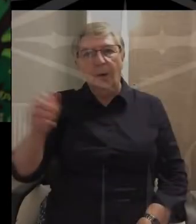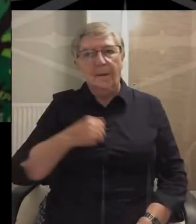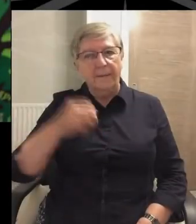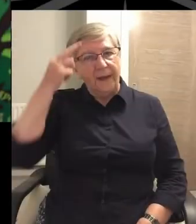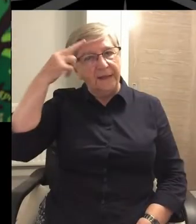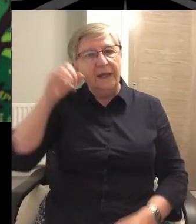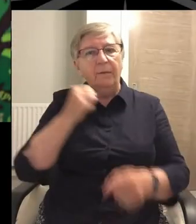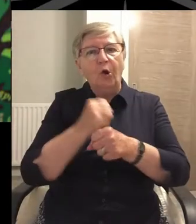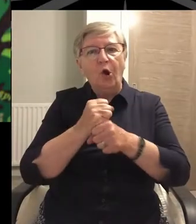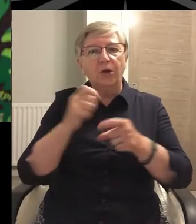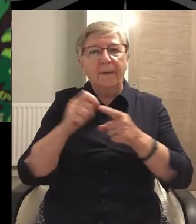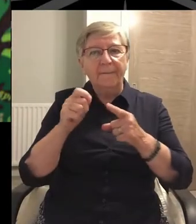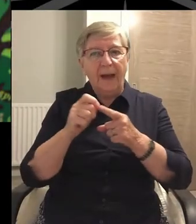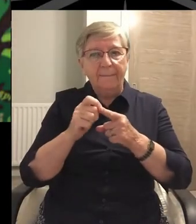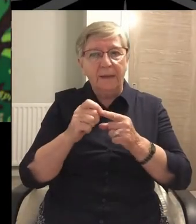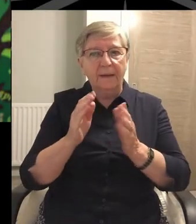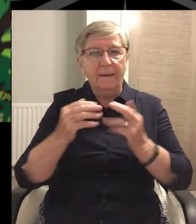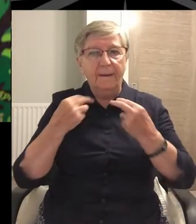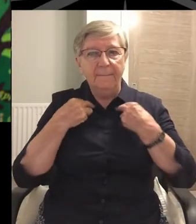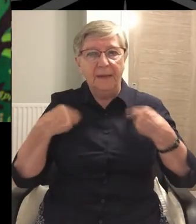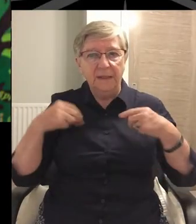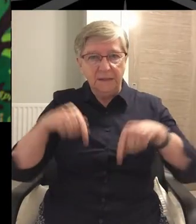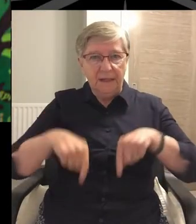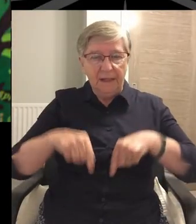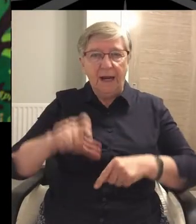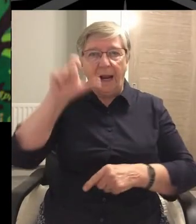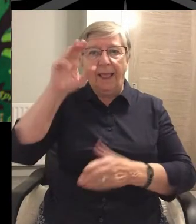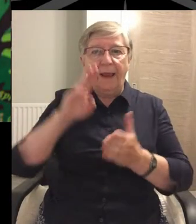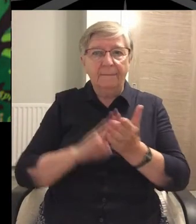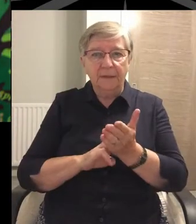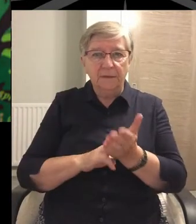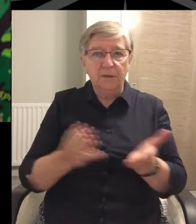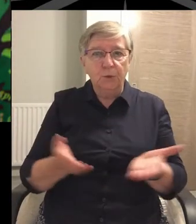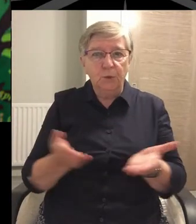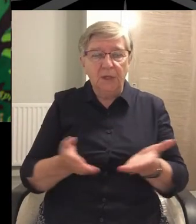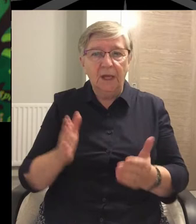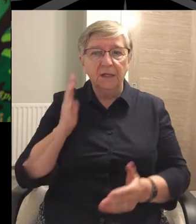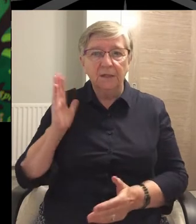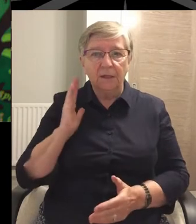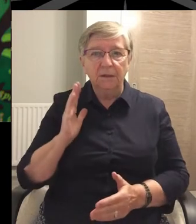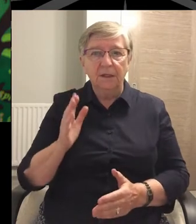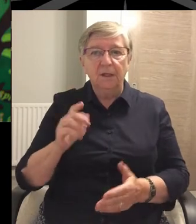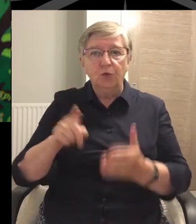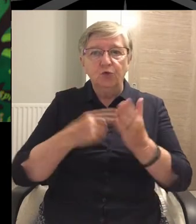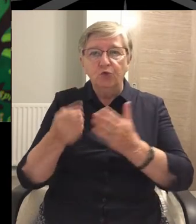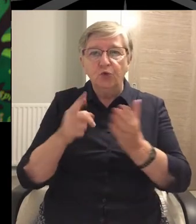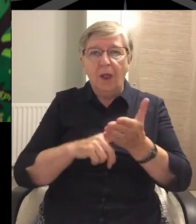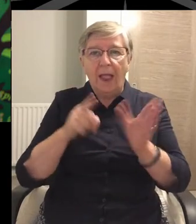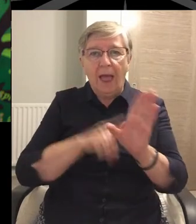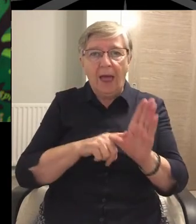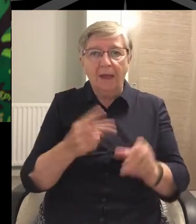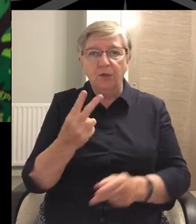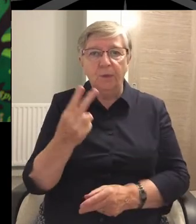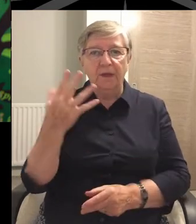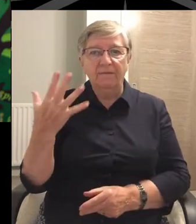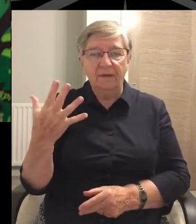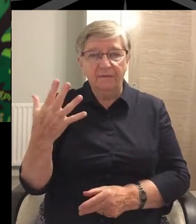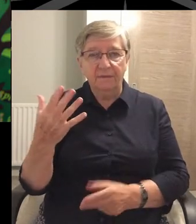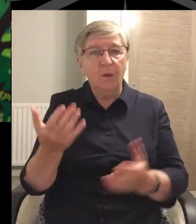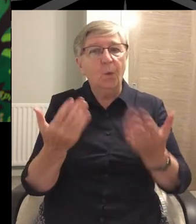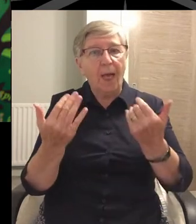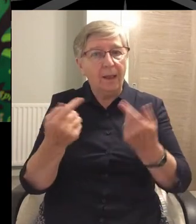Hello, my name is Gordon Palmer. I'm minister here at Claremont Parish Church, and this is our service for Sunday, July the 25th. Welcome to you